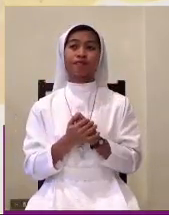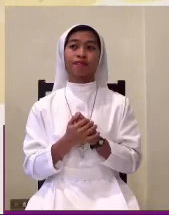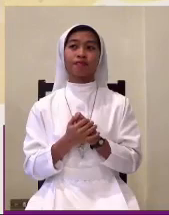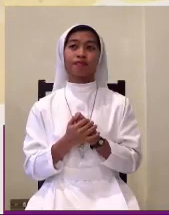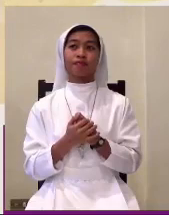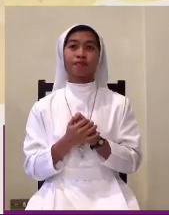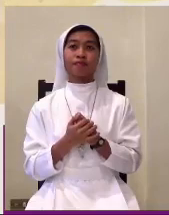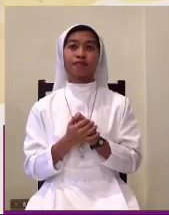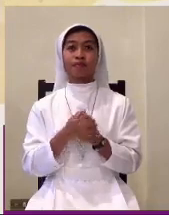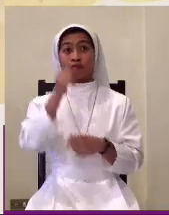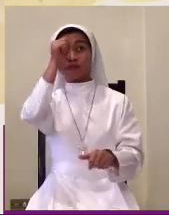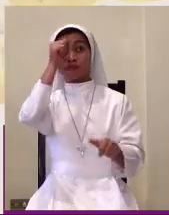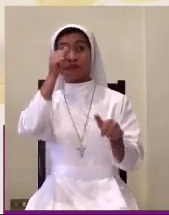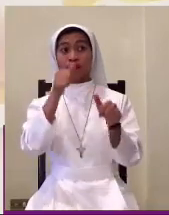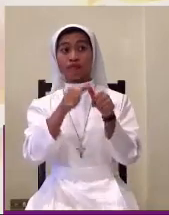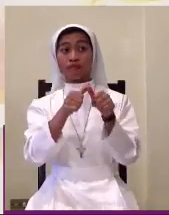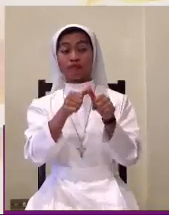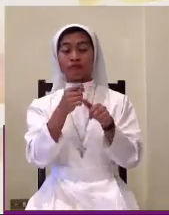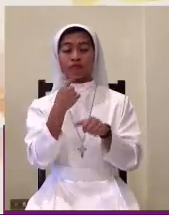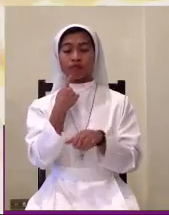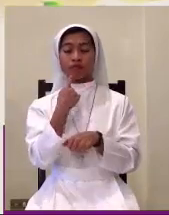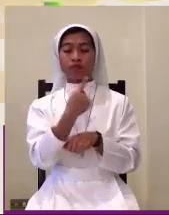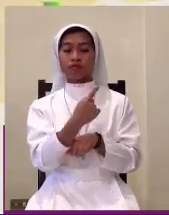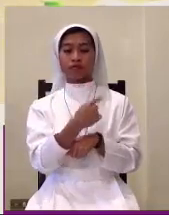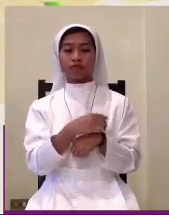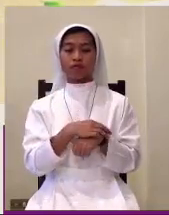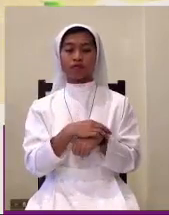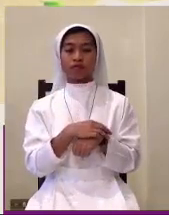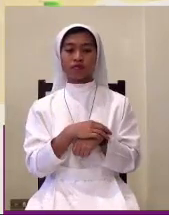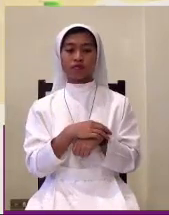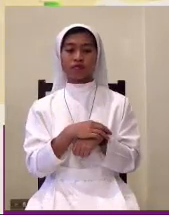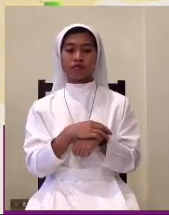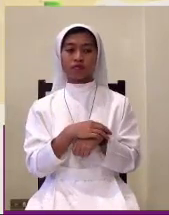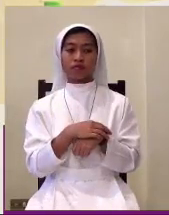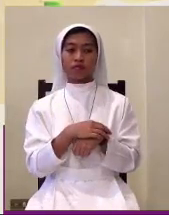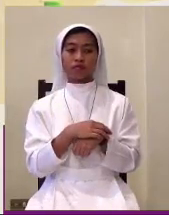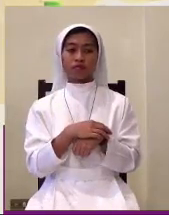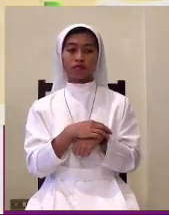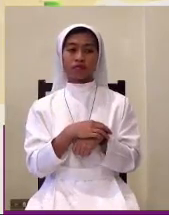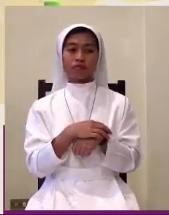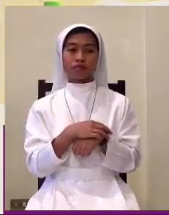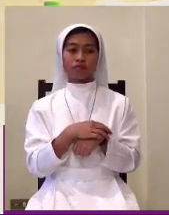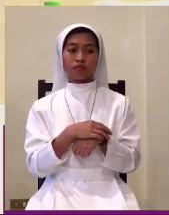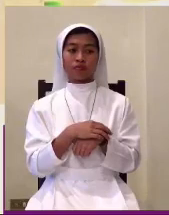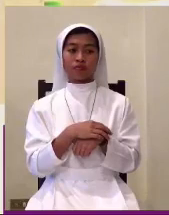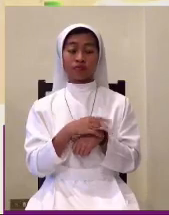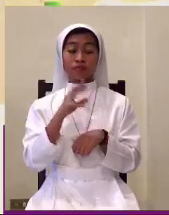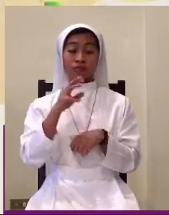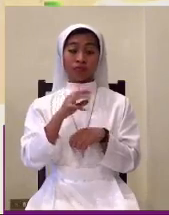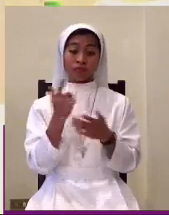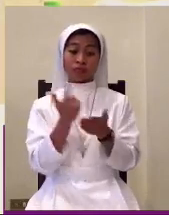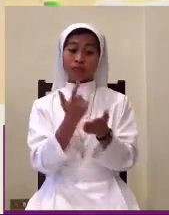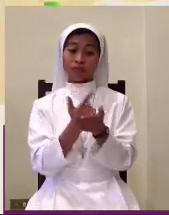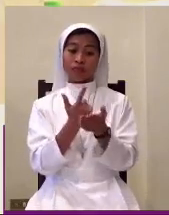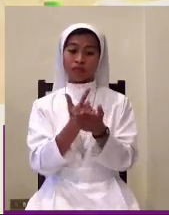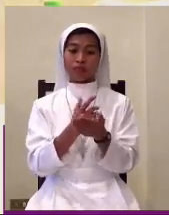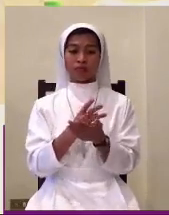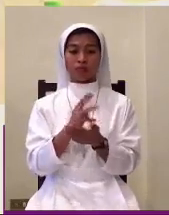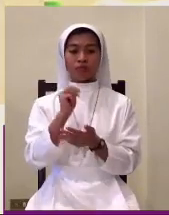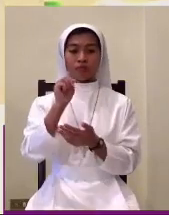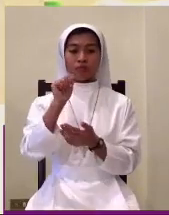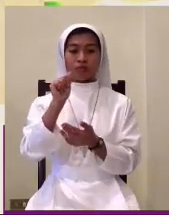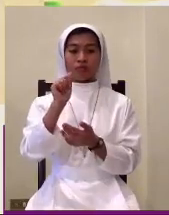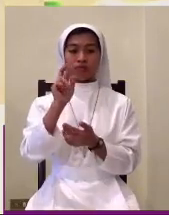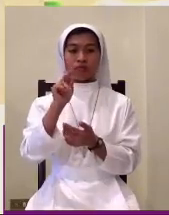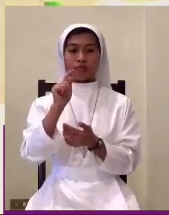a lady who came to me said, she is very much worried. She has a problem. I said, "What is